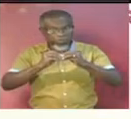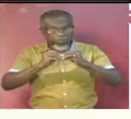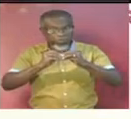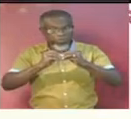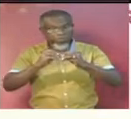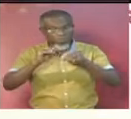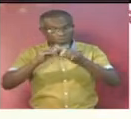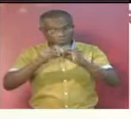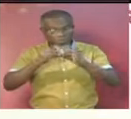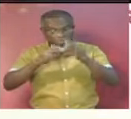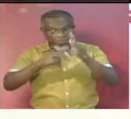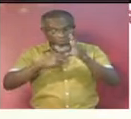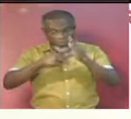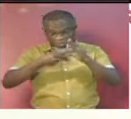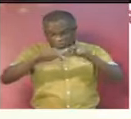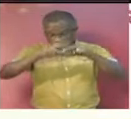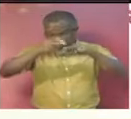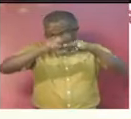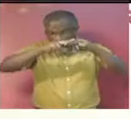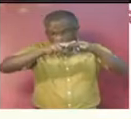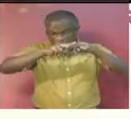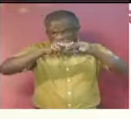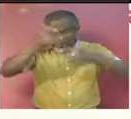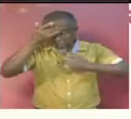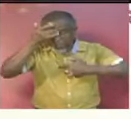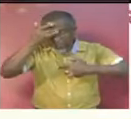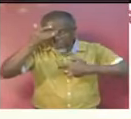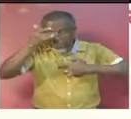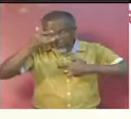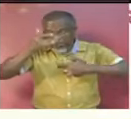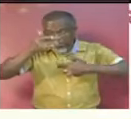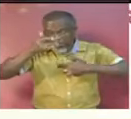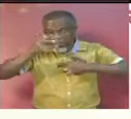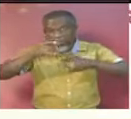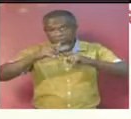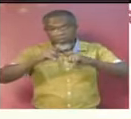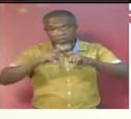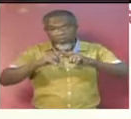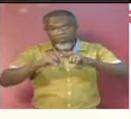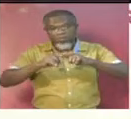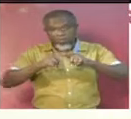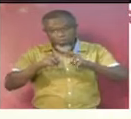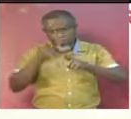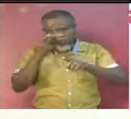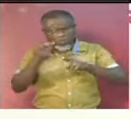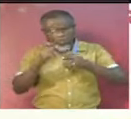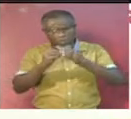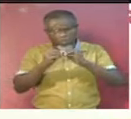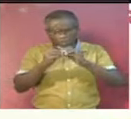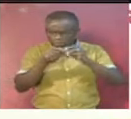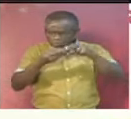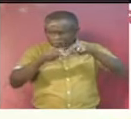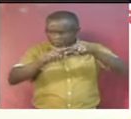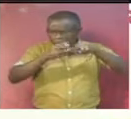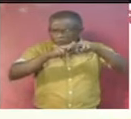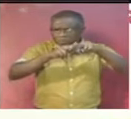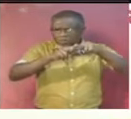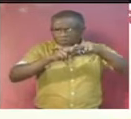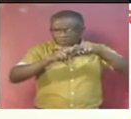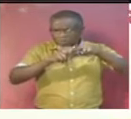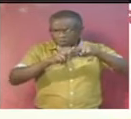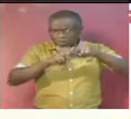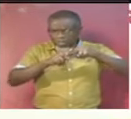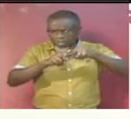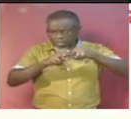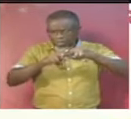point in time. And conversely, as the number of new cases decreases, the number of active cases still in the system